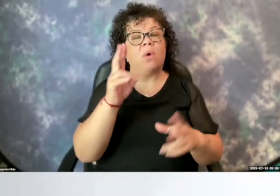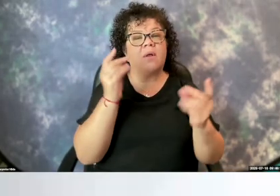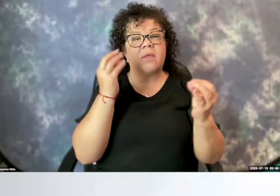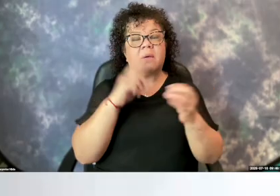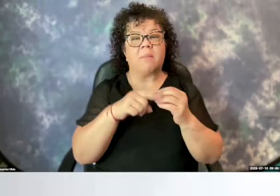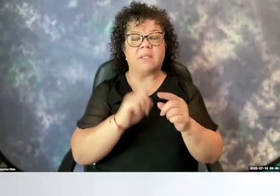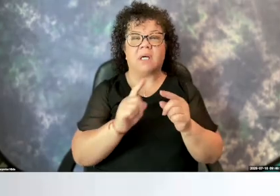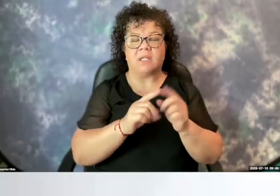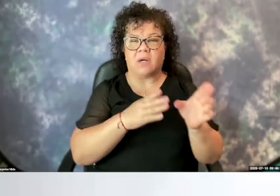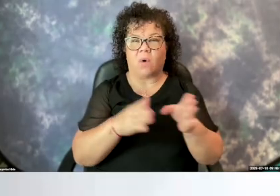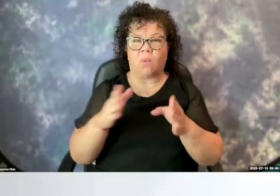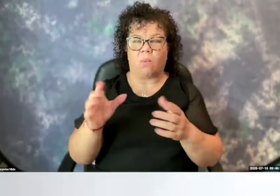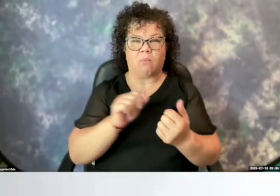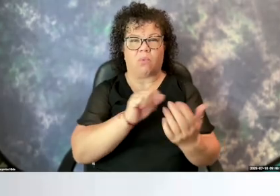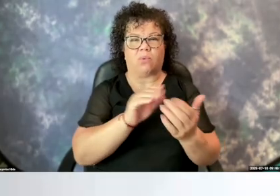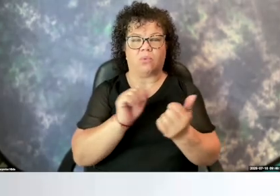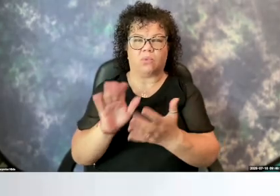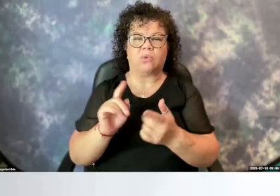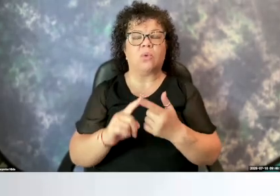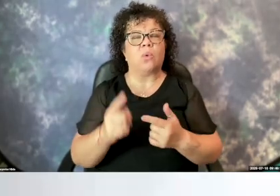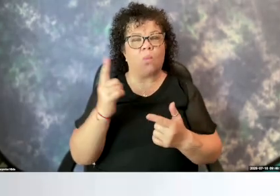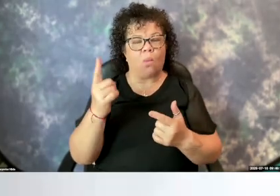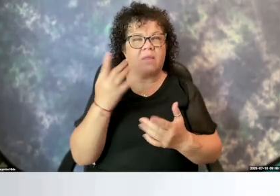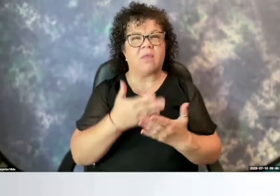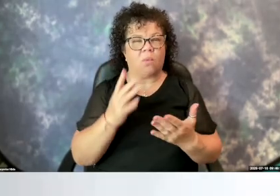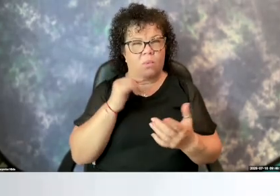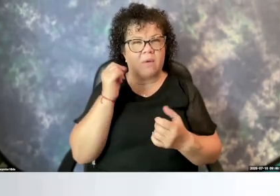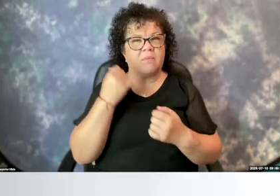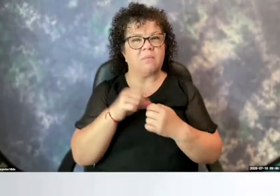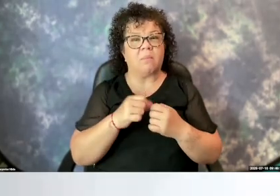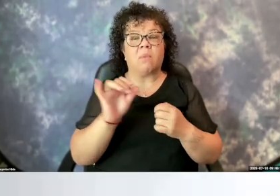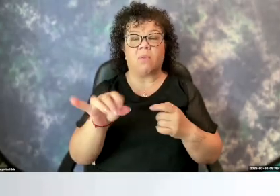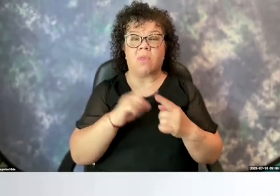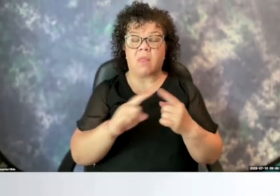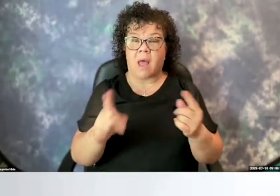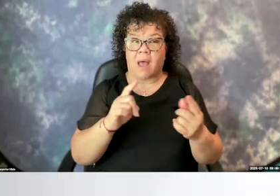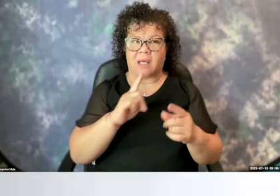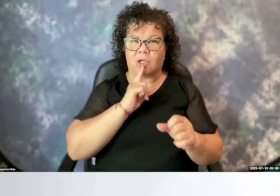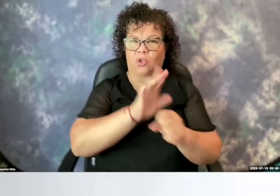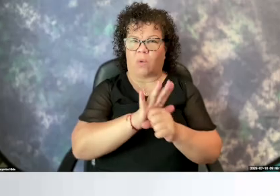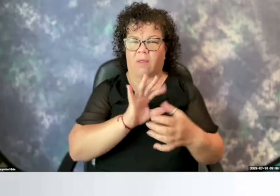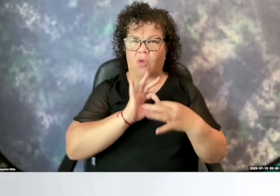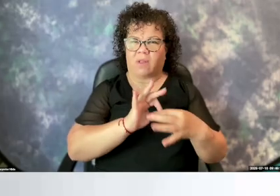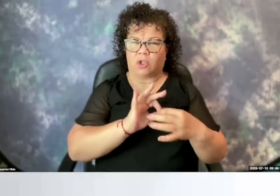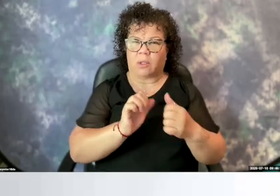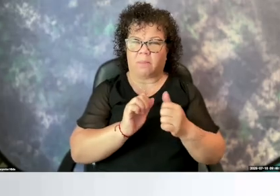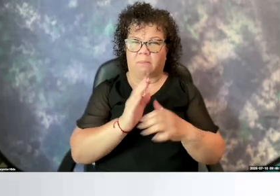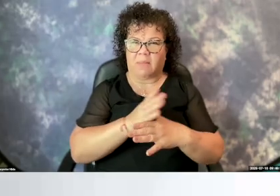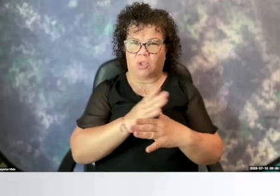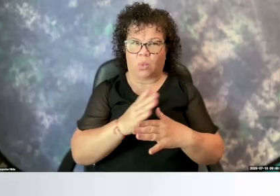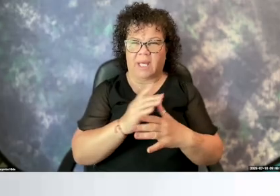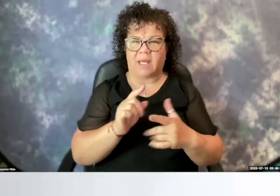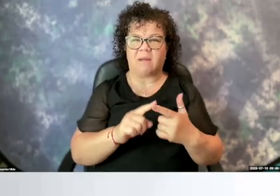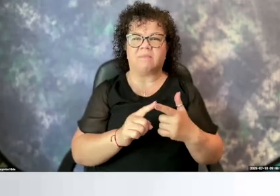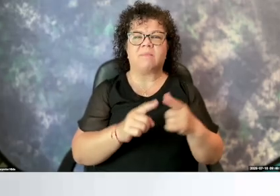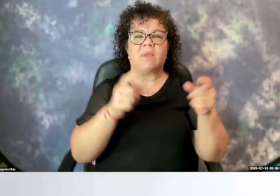are looking at different ways to do this. One of the things that we are very conscious of is ensuring that the relationships that